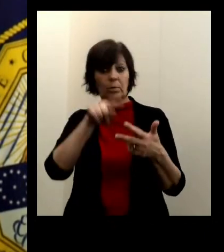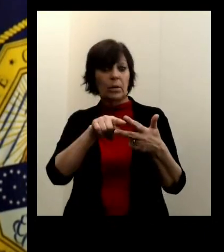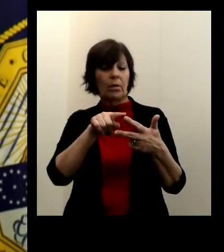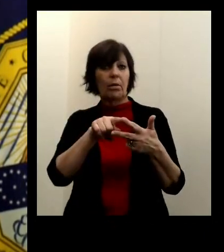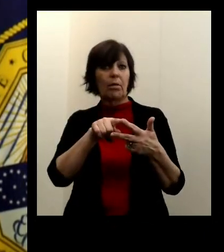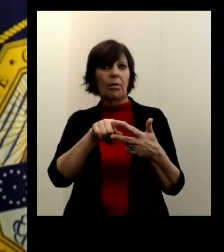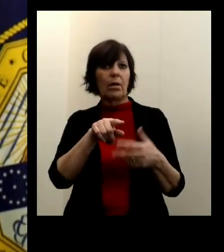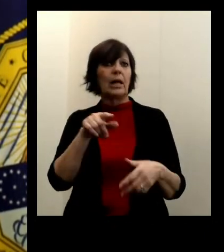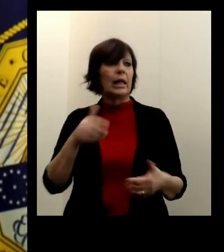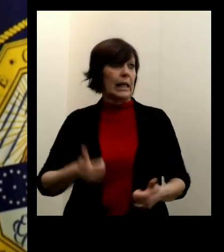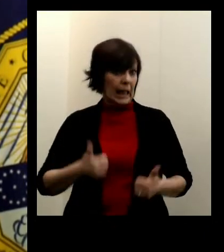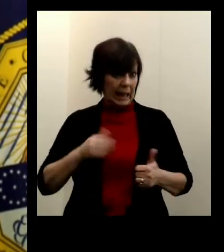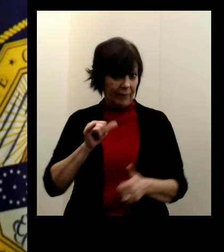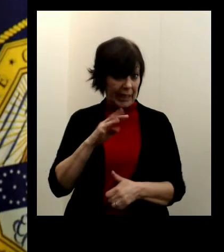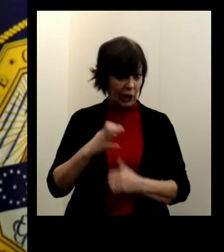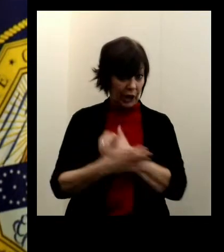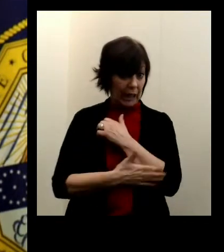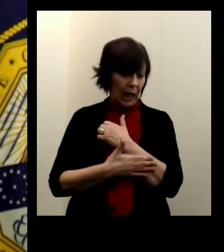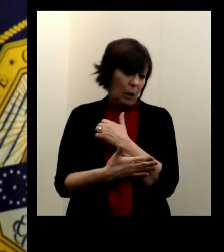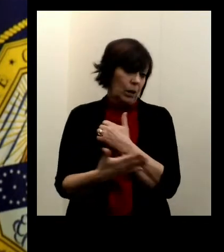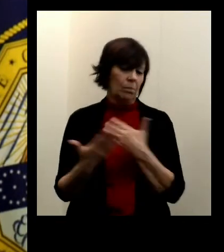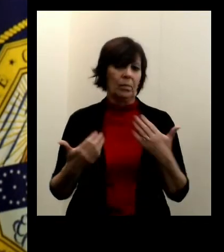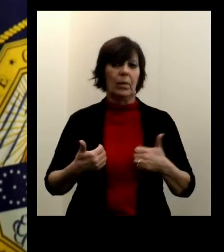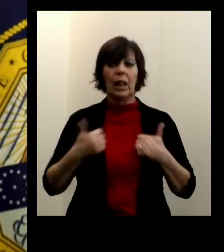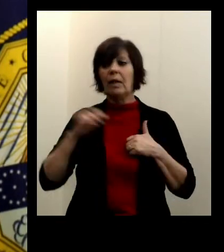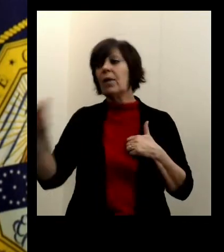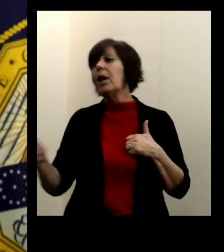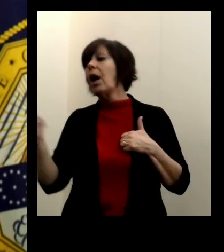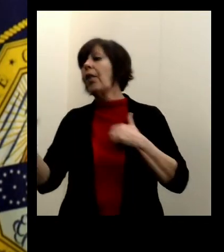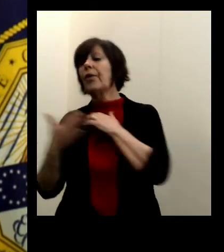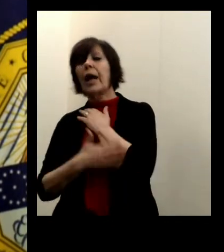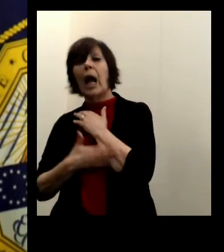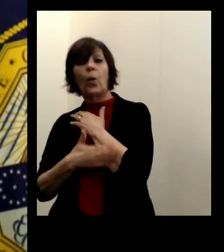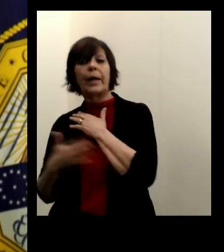is an Erie County resident. They could have been a resident of another county, often are.